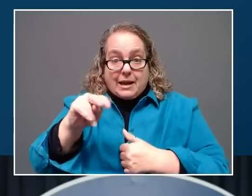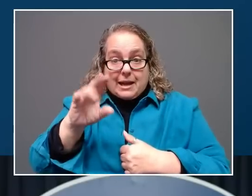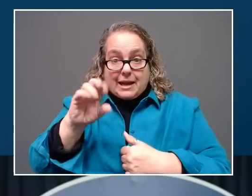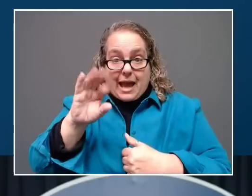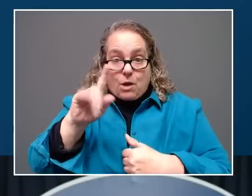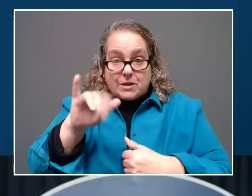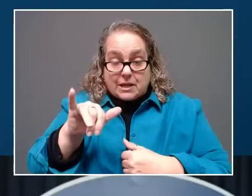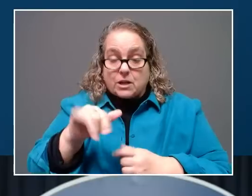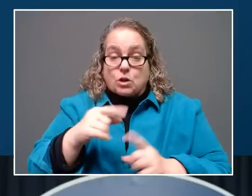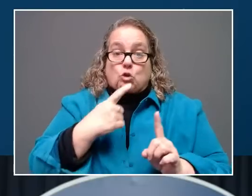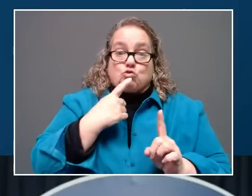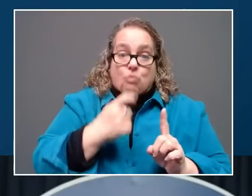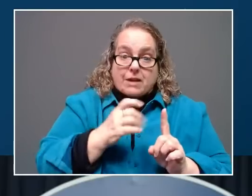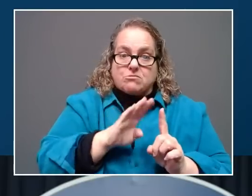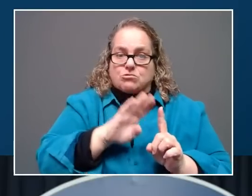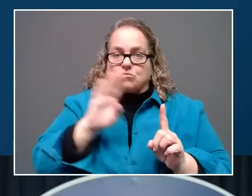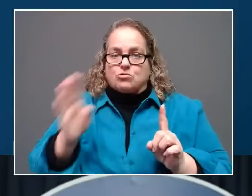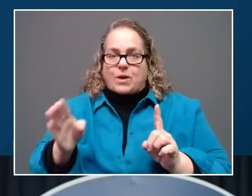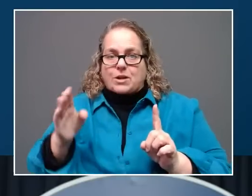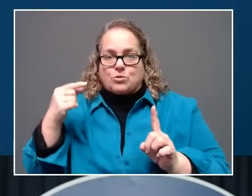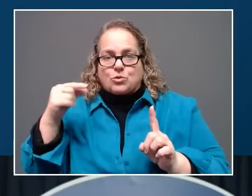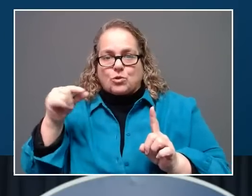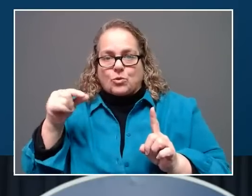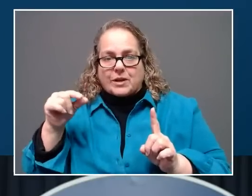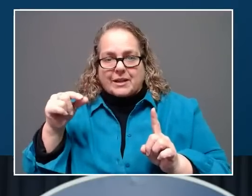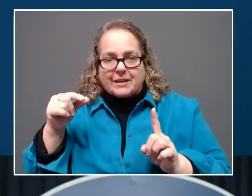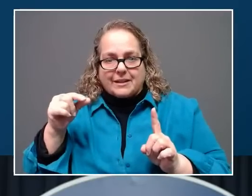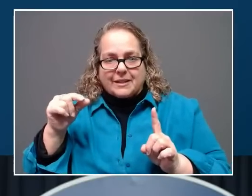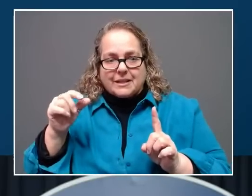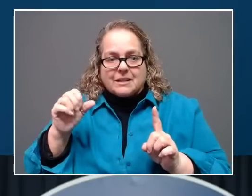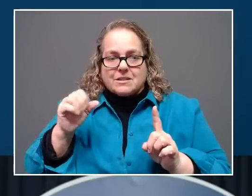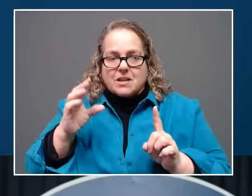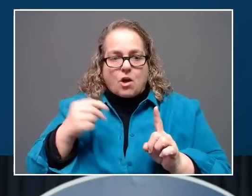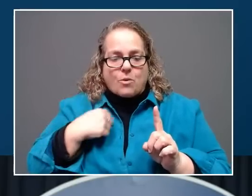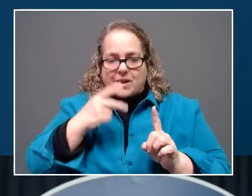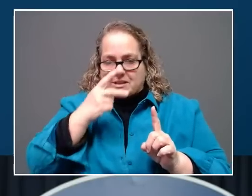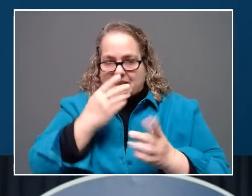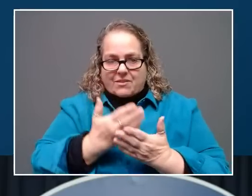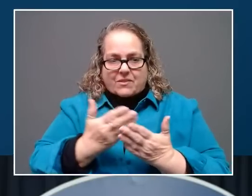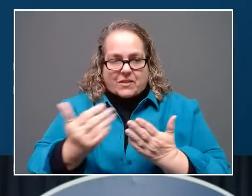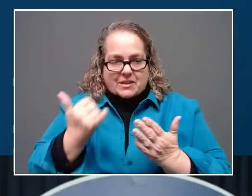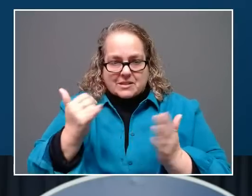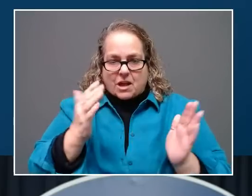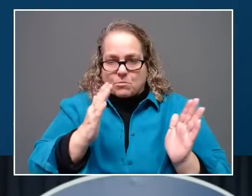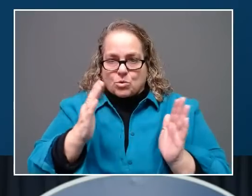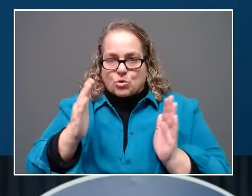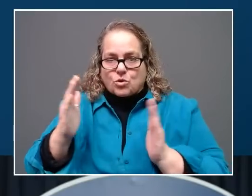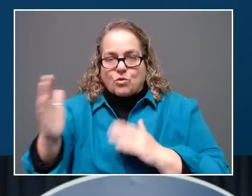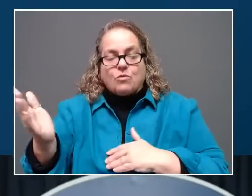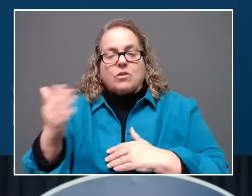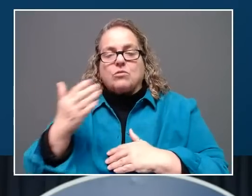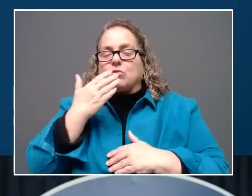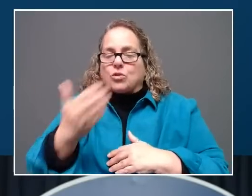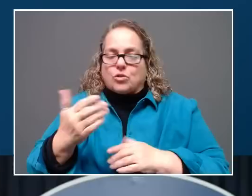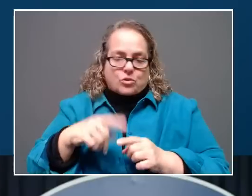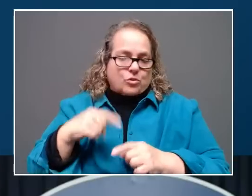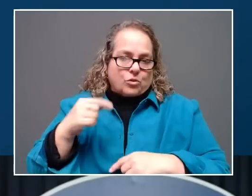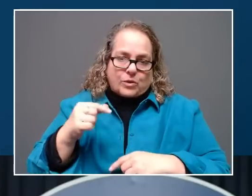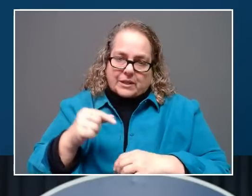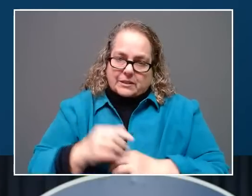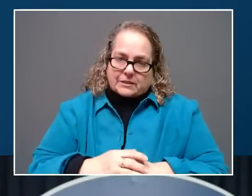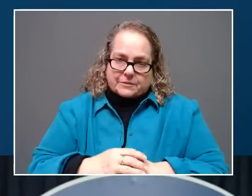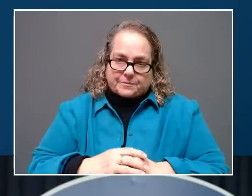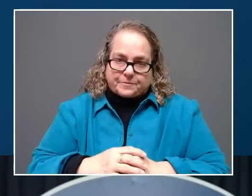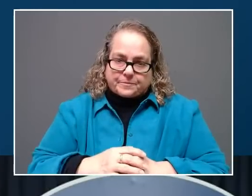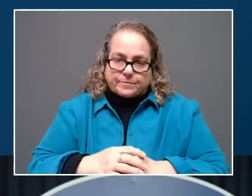to green, and the direction that we are seeing everything move is a good direction. So last week,